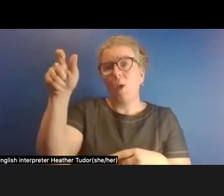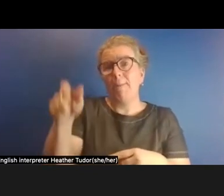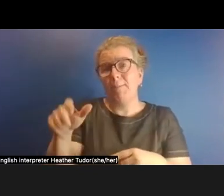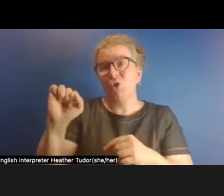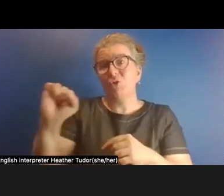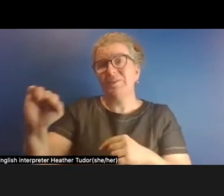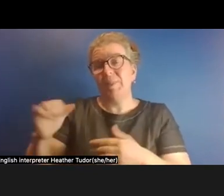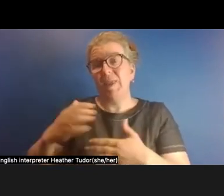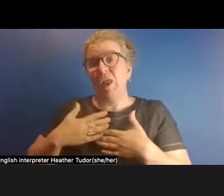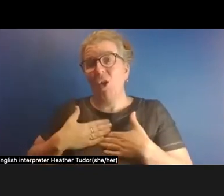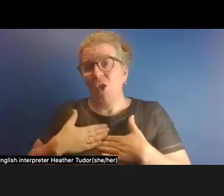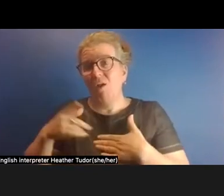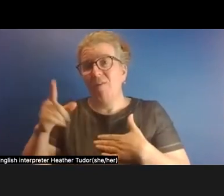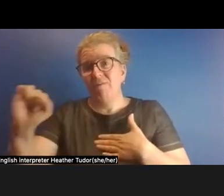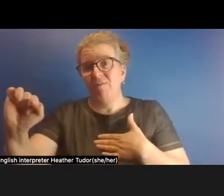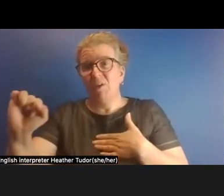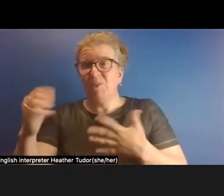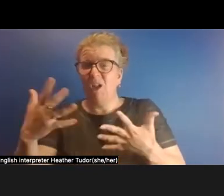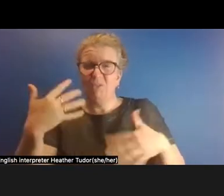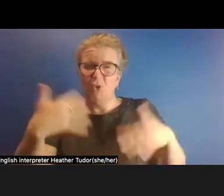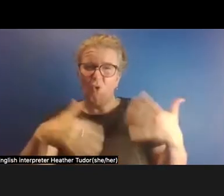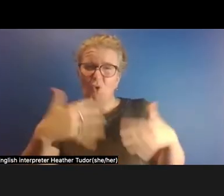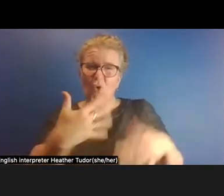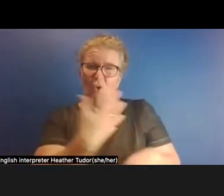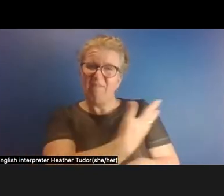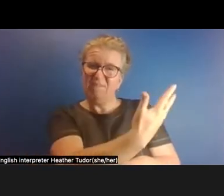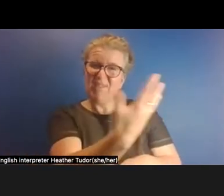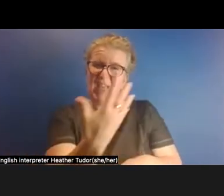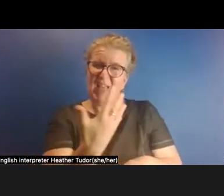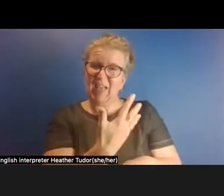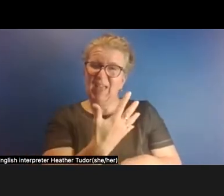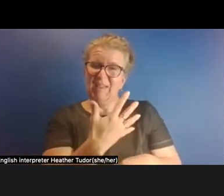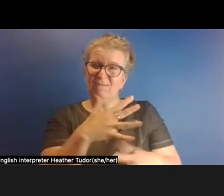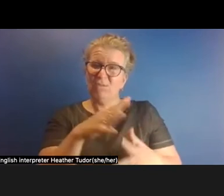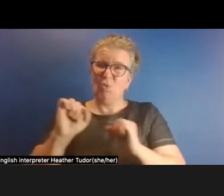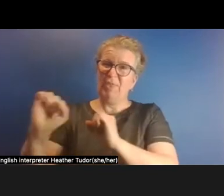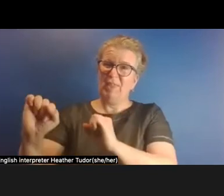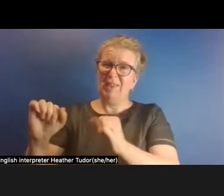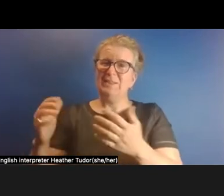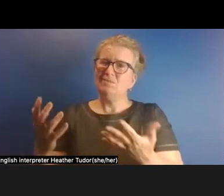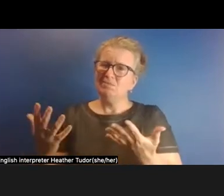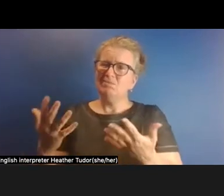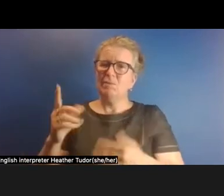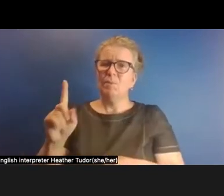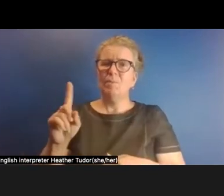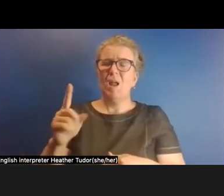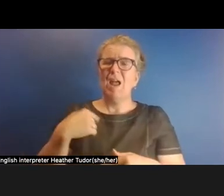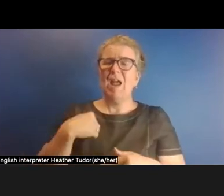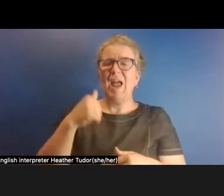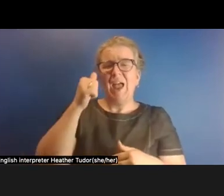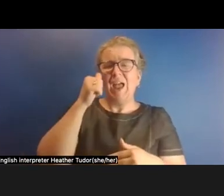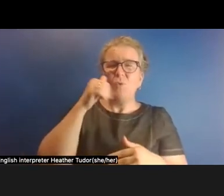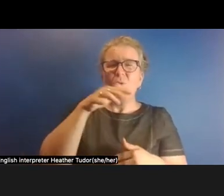of 5 others. That was quite nice, but then also seeing it from the family's perspective too, like